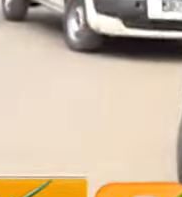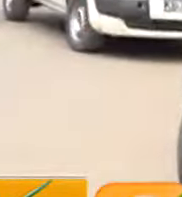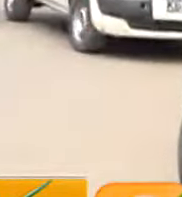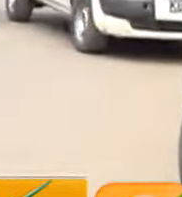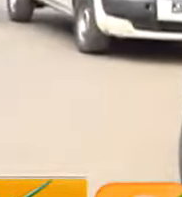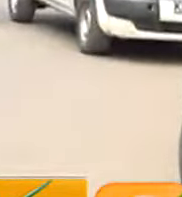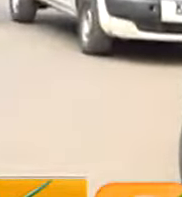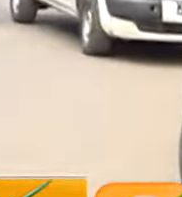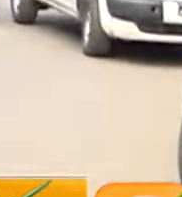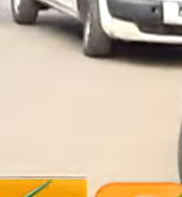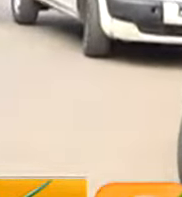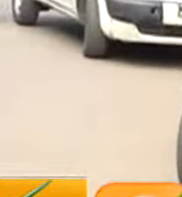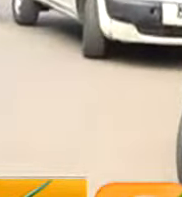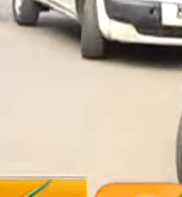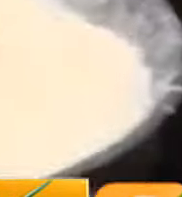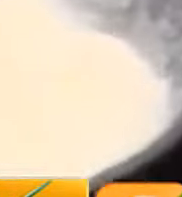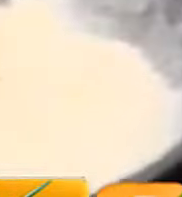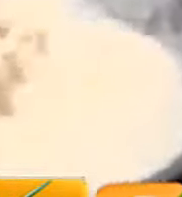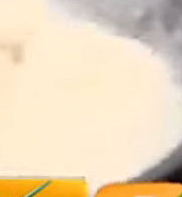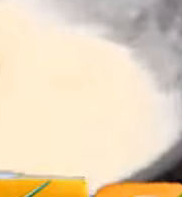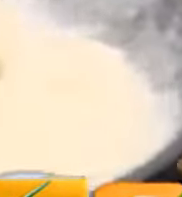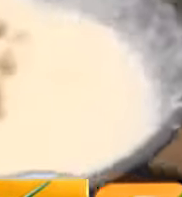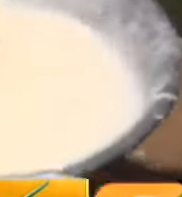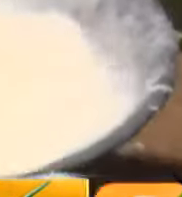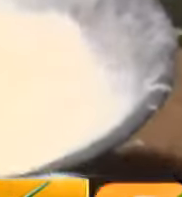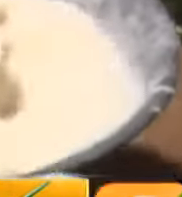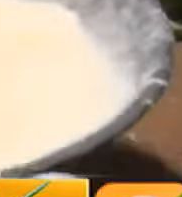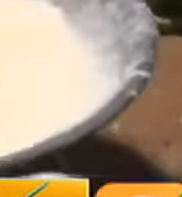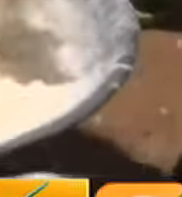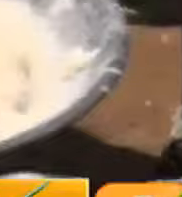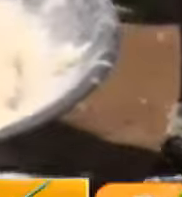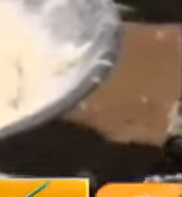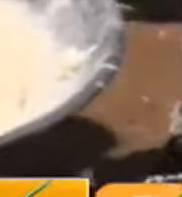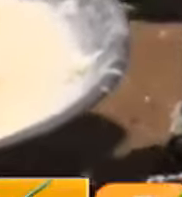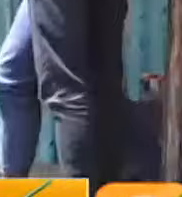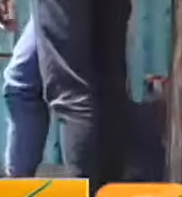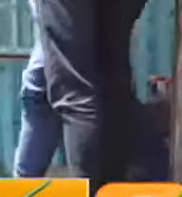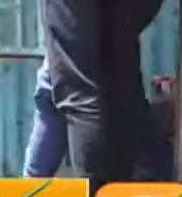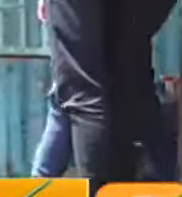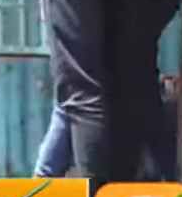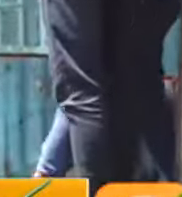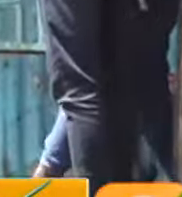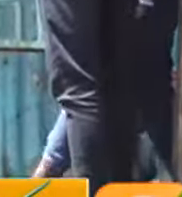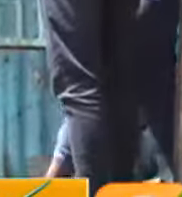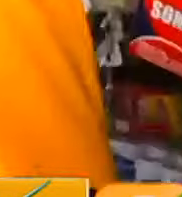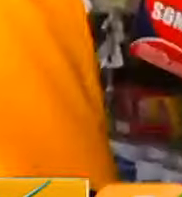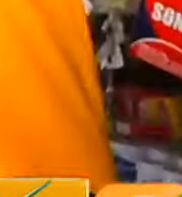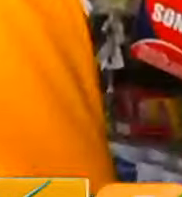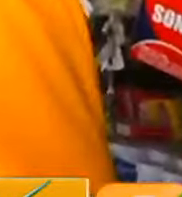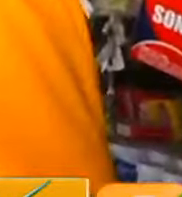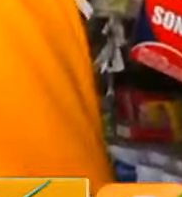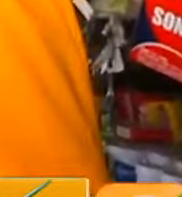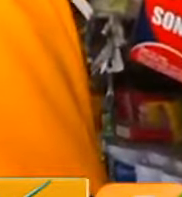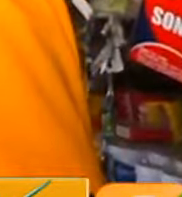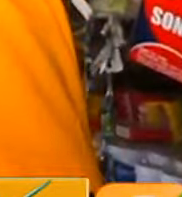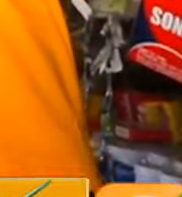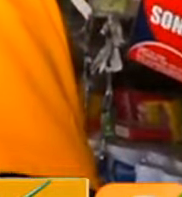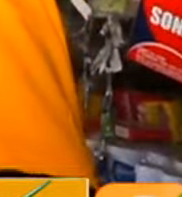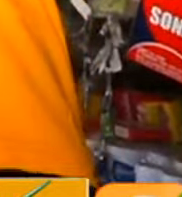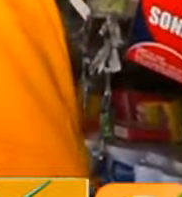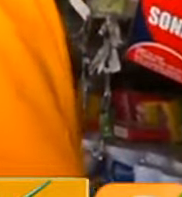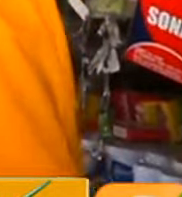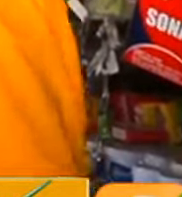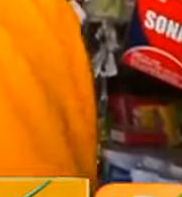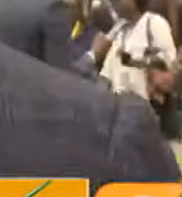cold on its strategies to stabilize the prices of basic commodities, factors outside the control of the powers that be make this a